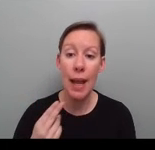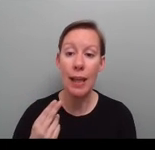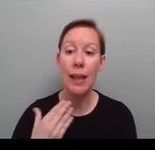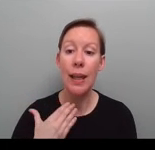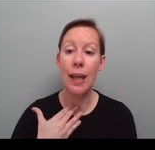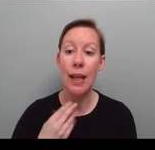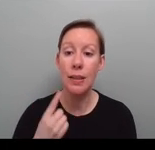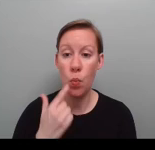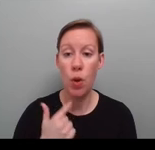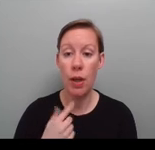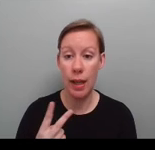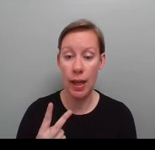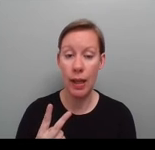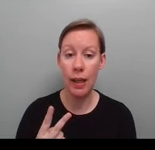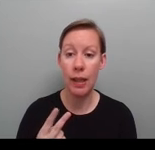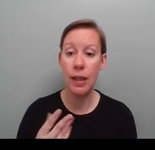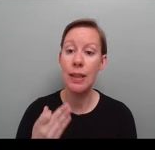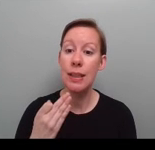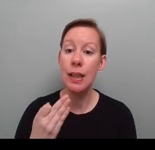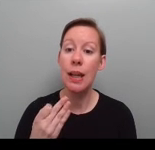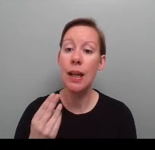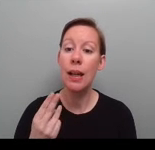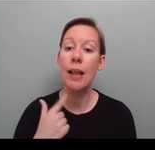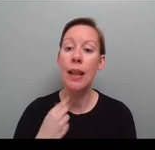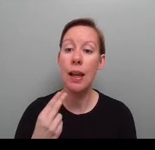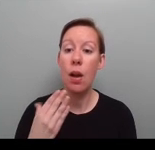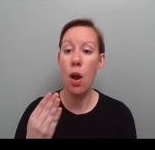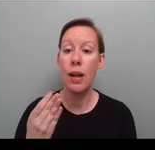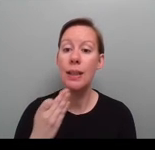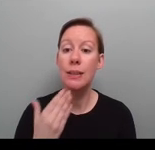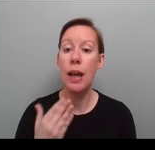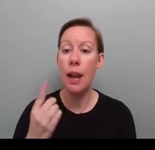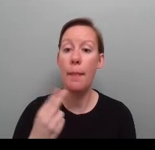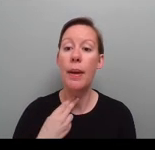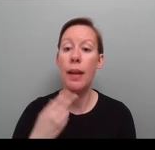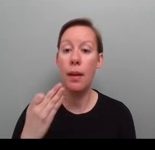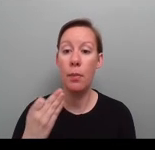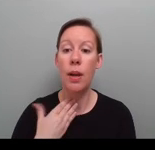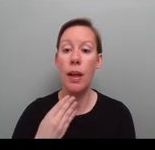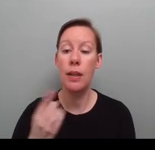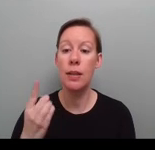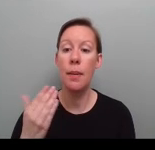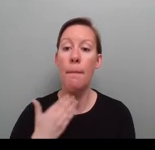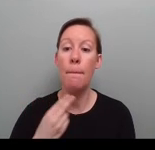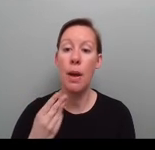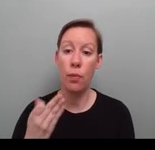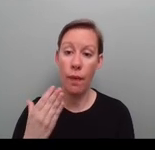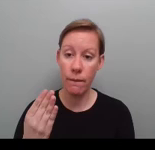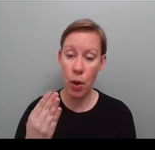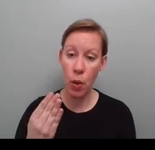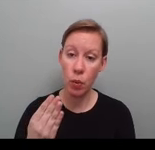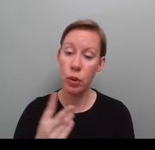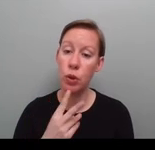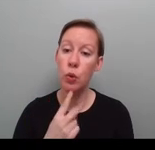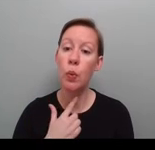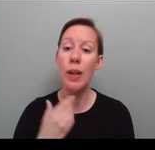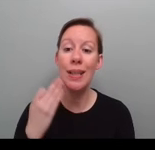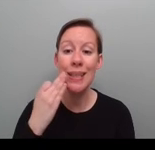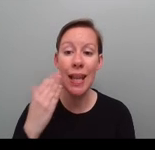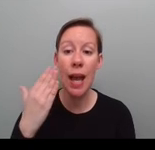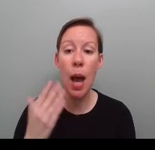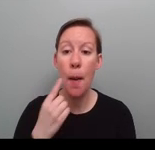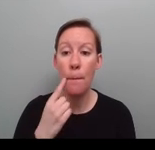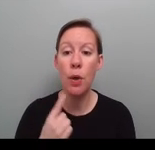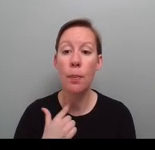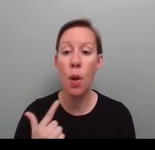working, click on the Set Up Your Camera and Microphone. Once you do that, you're going to see a purple bar that's going